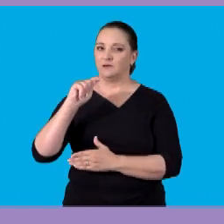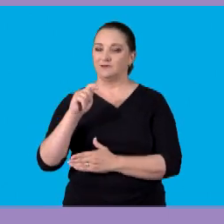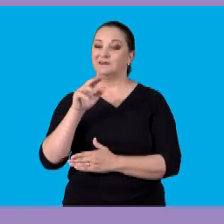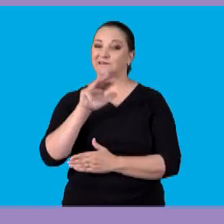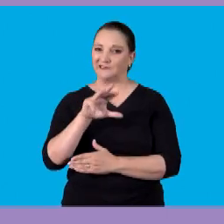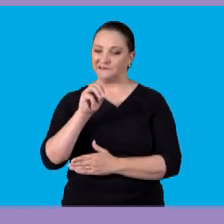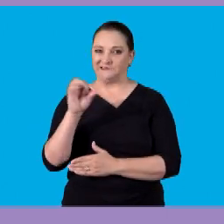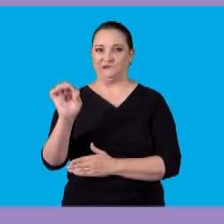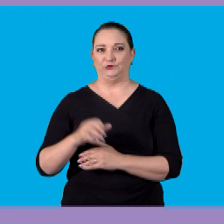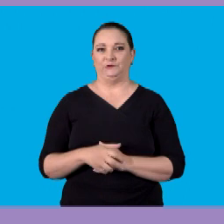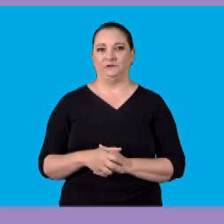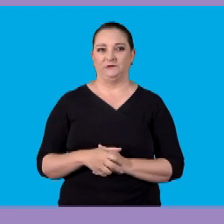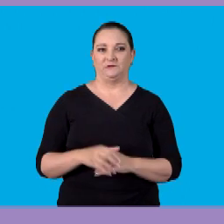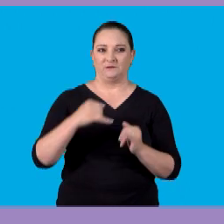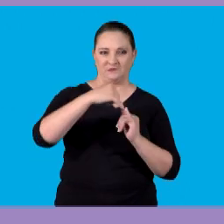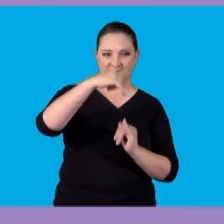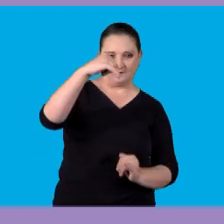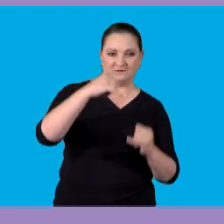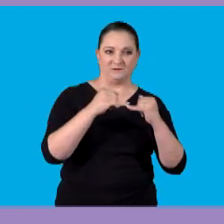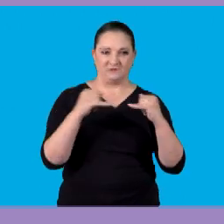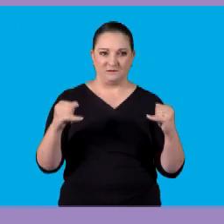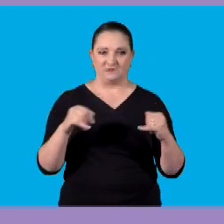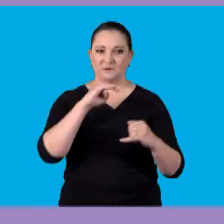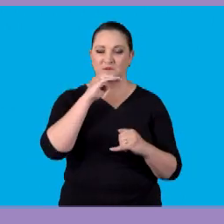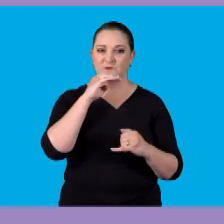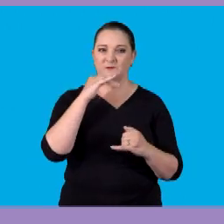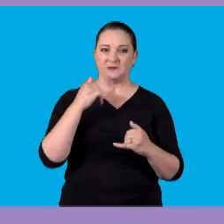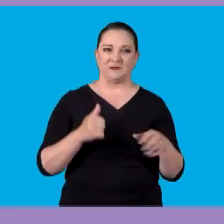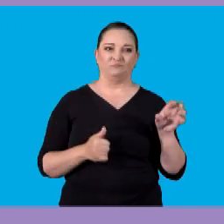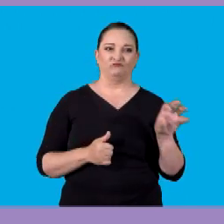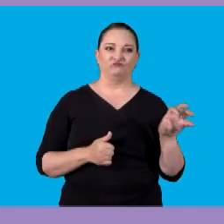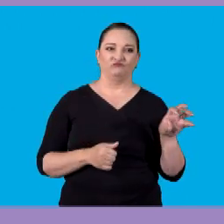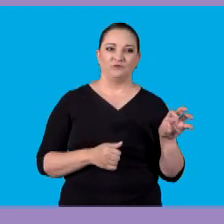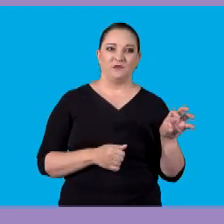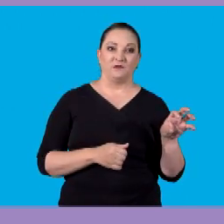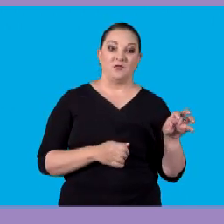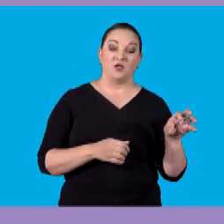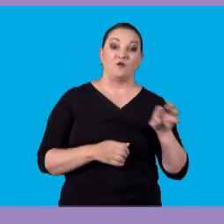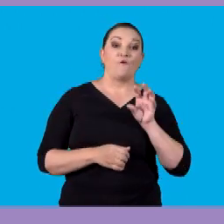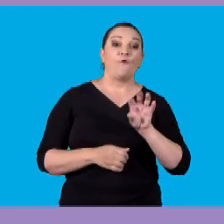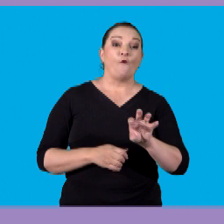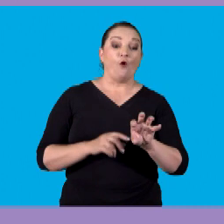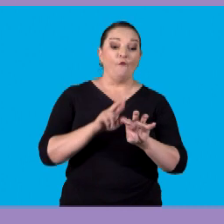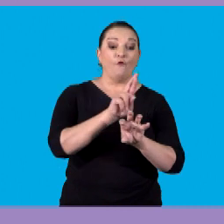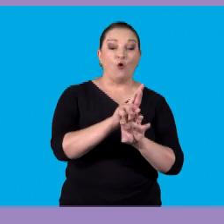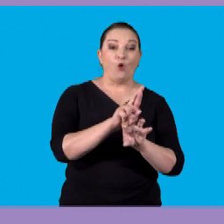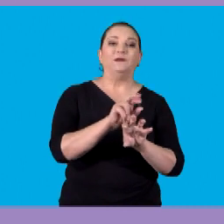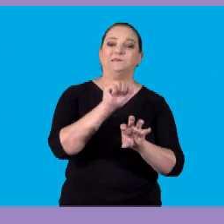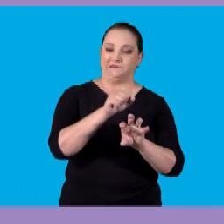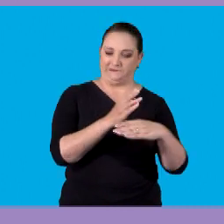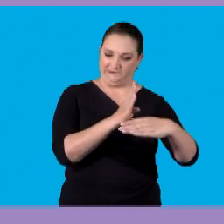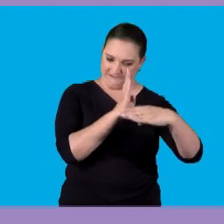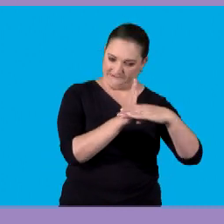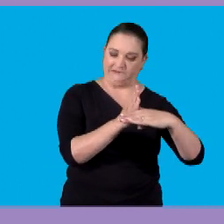other words, diagonals that are perpendicular to each other. Of course, we know that the diagonals of a